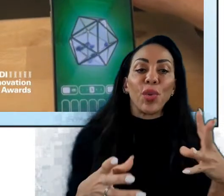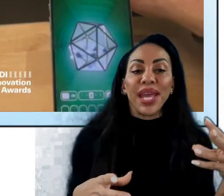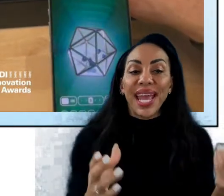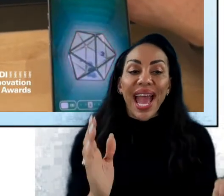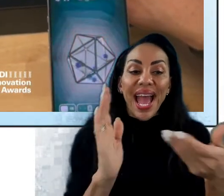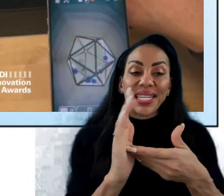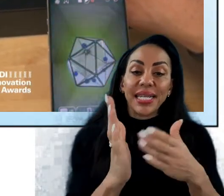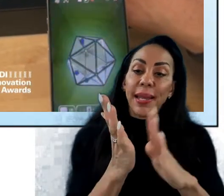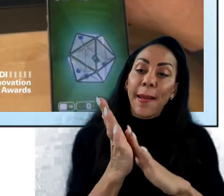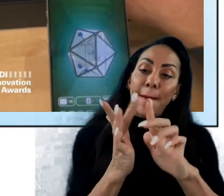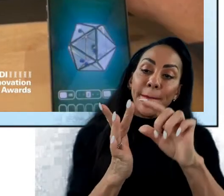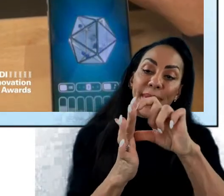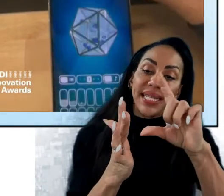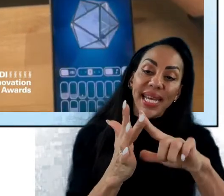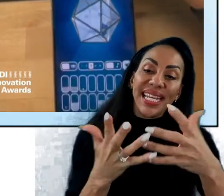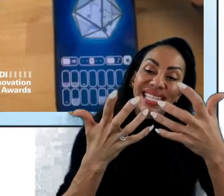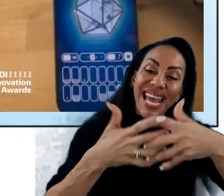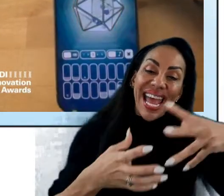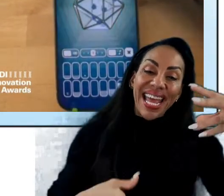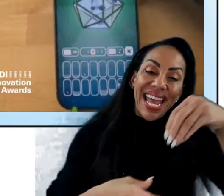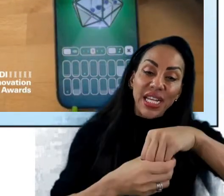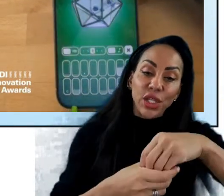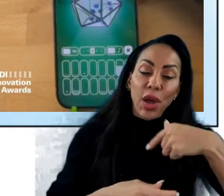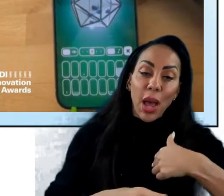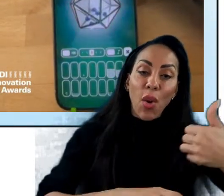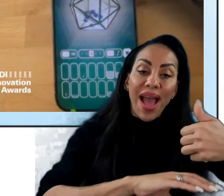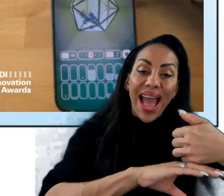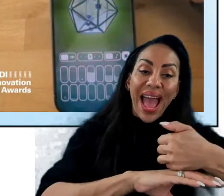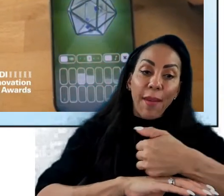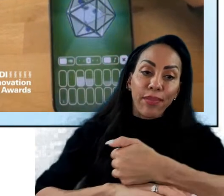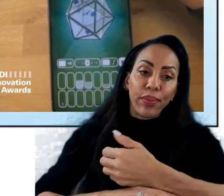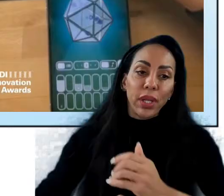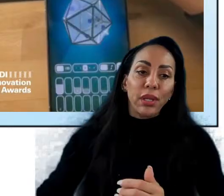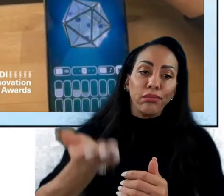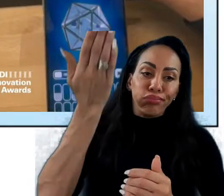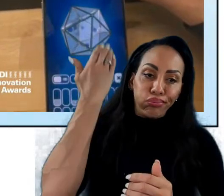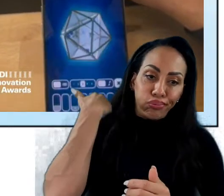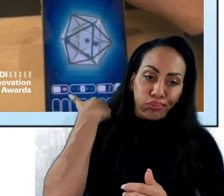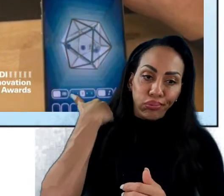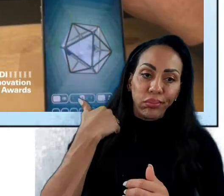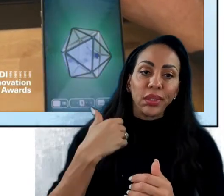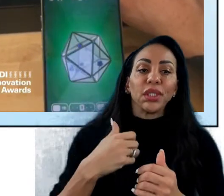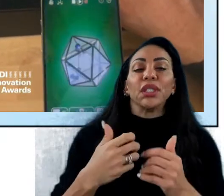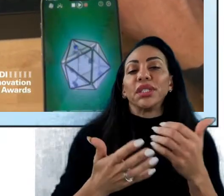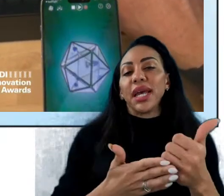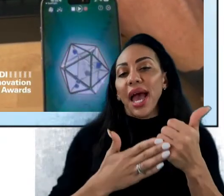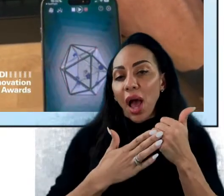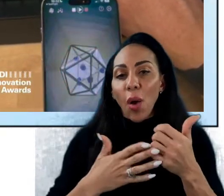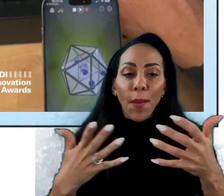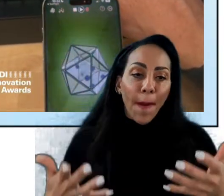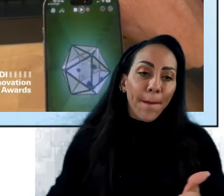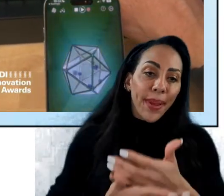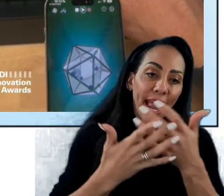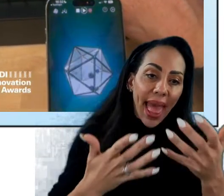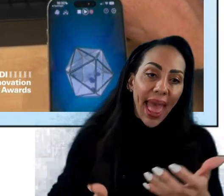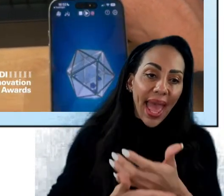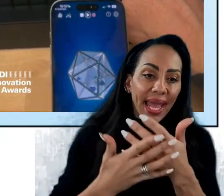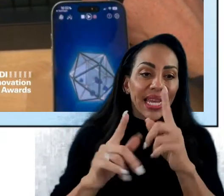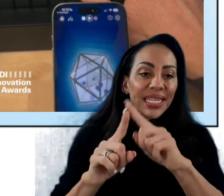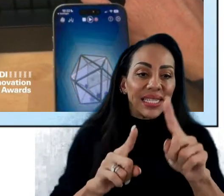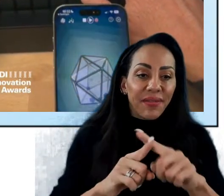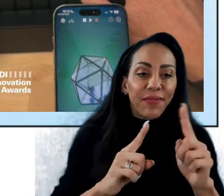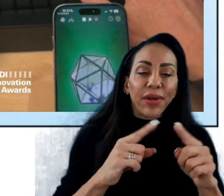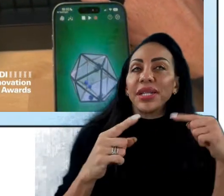and that let us plug our synths in and to try out new sounds or to play melodies in from a keyboard and